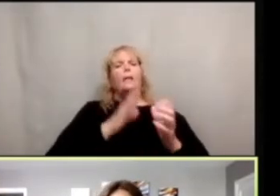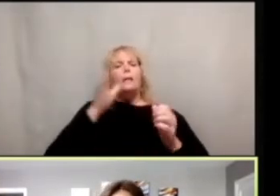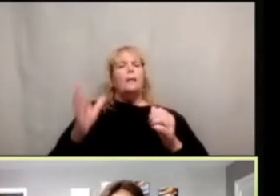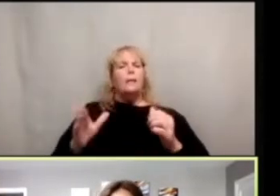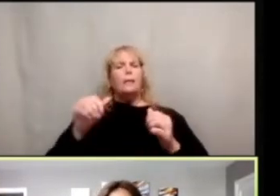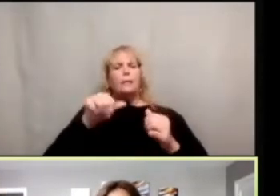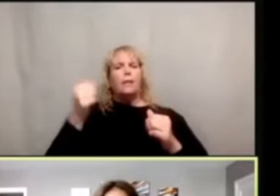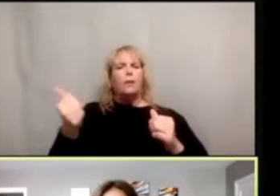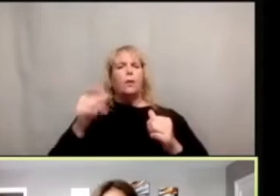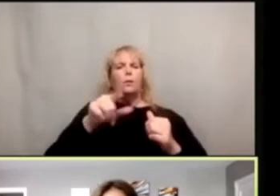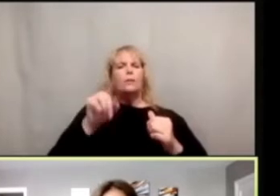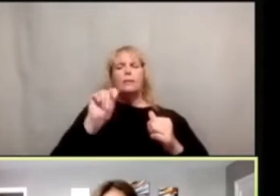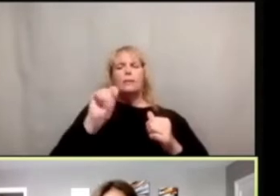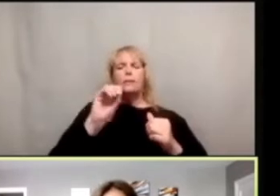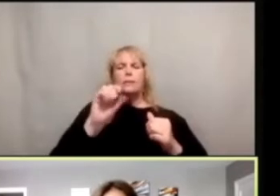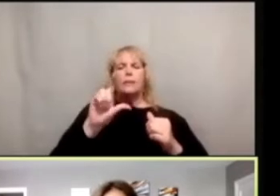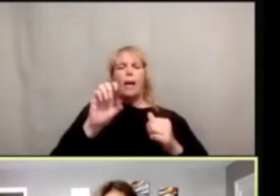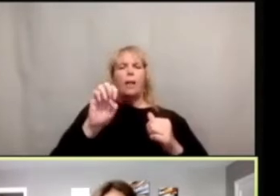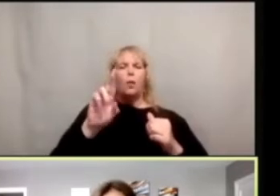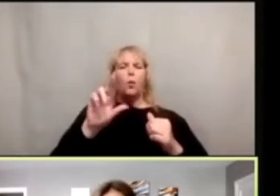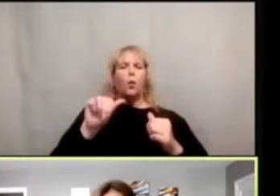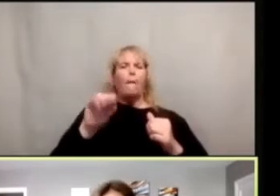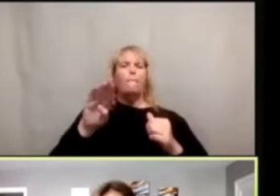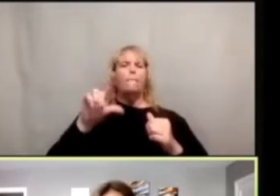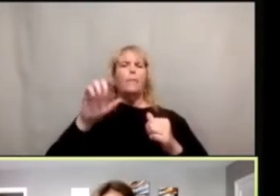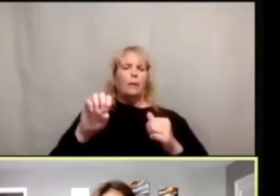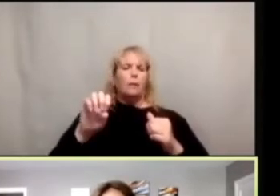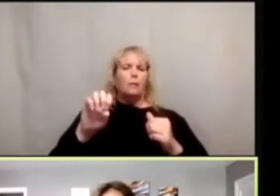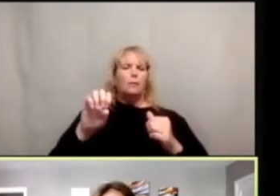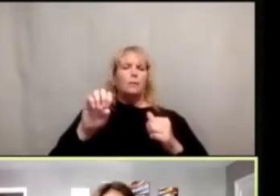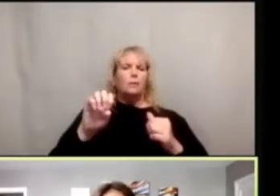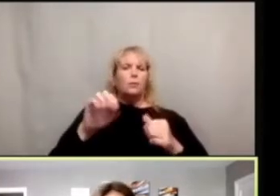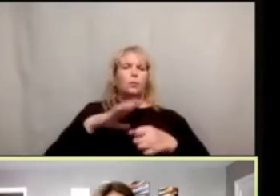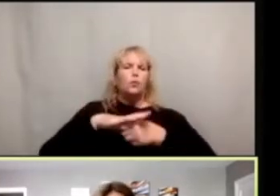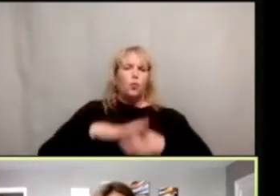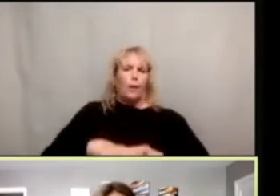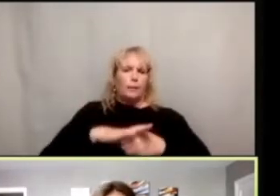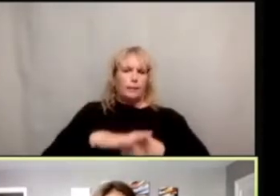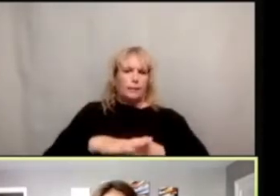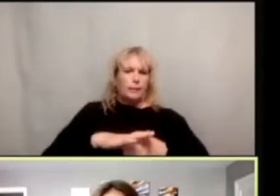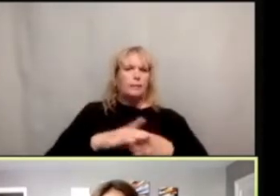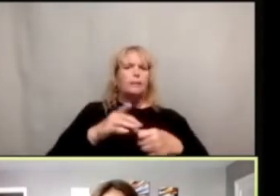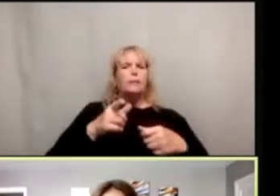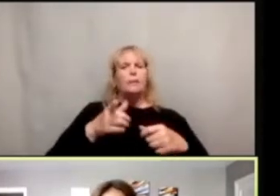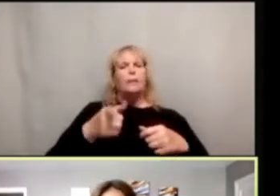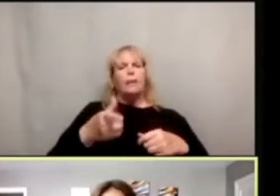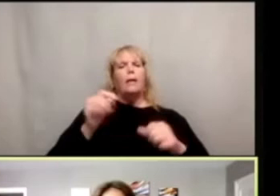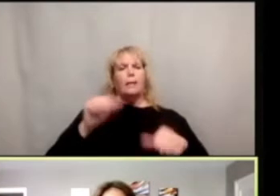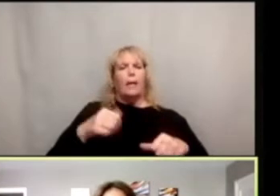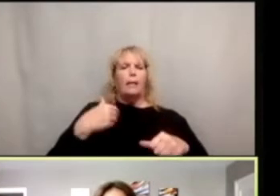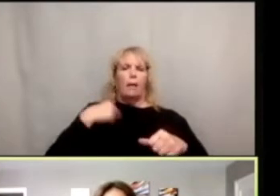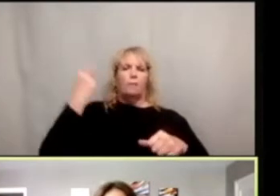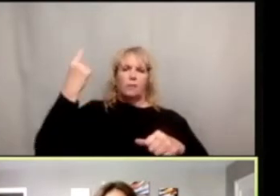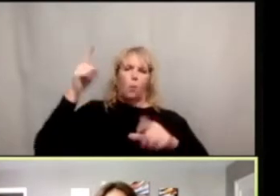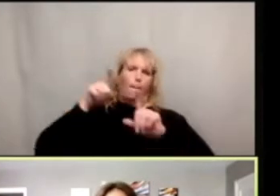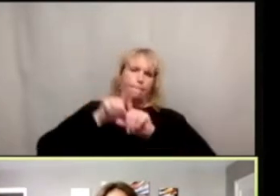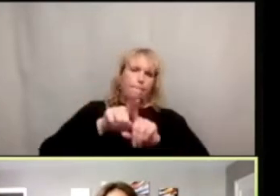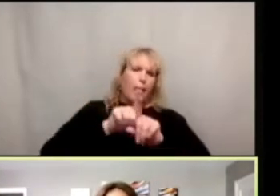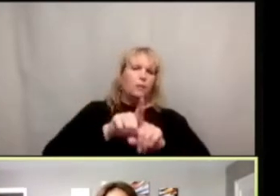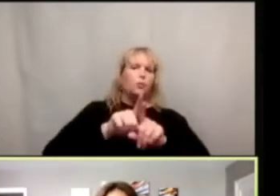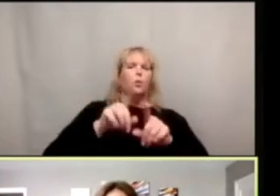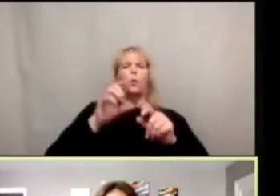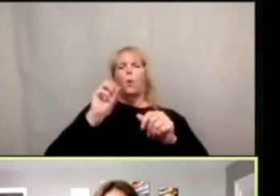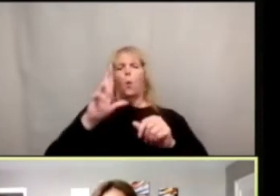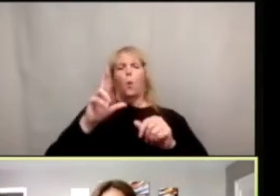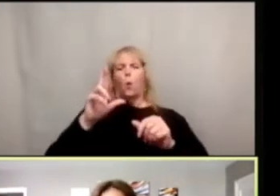think of, what happens with stress and challenges, but in the context of having a mentor or a supportive adult or all